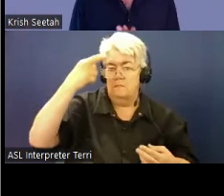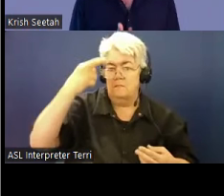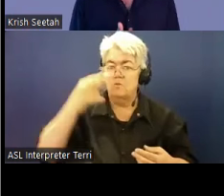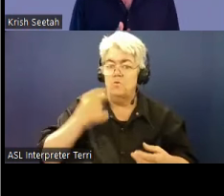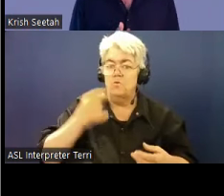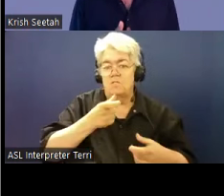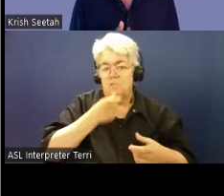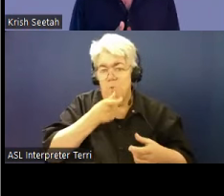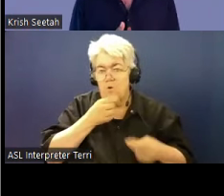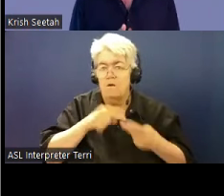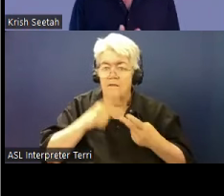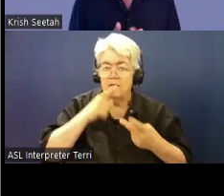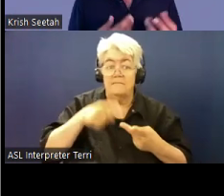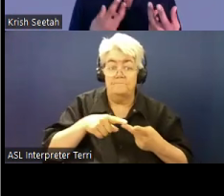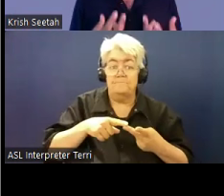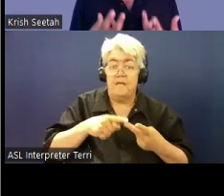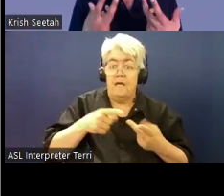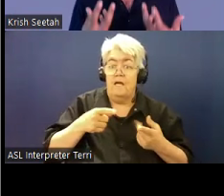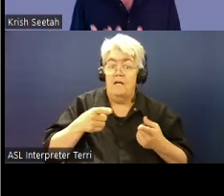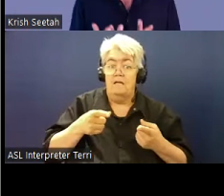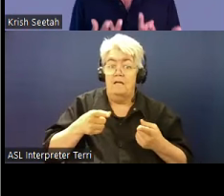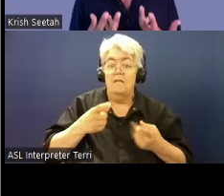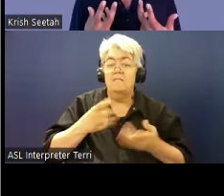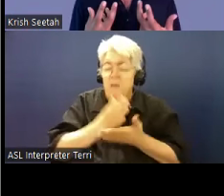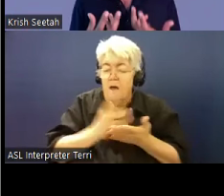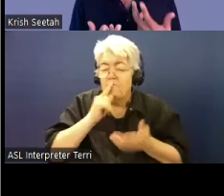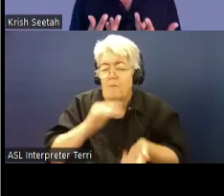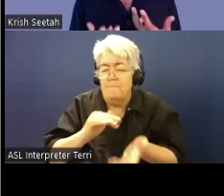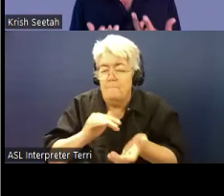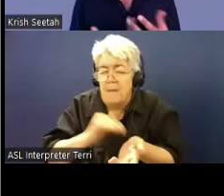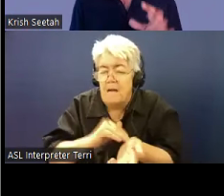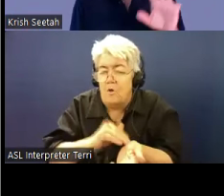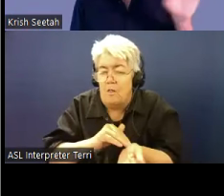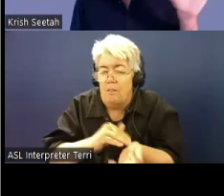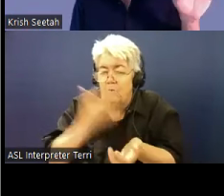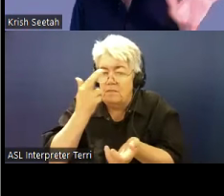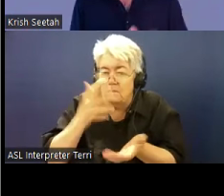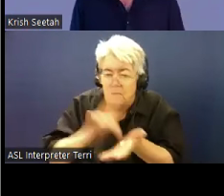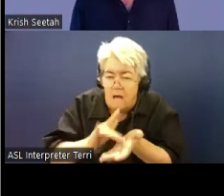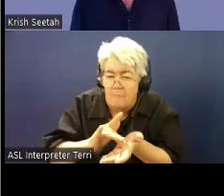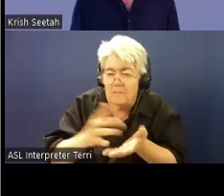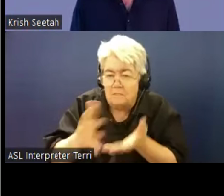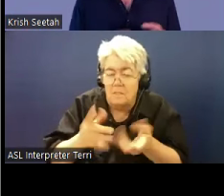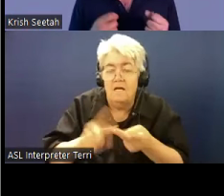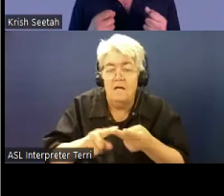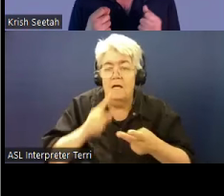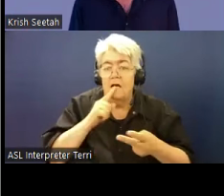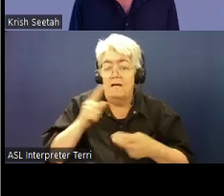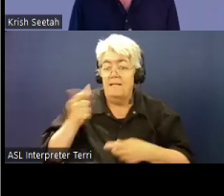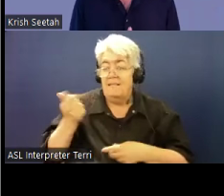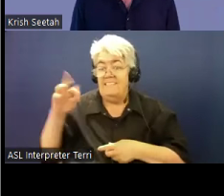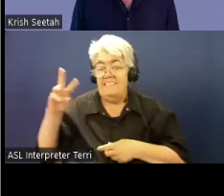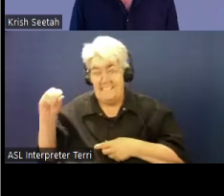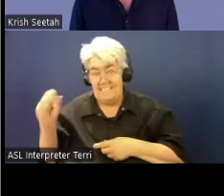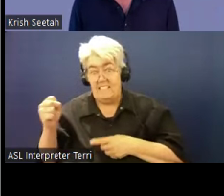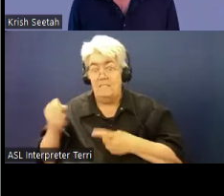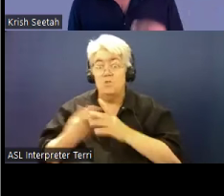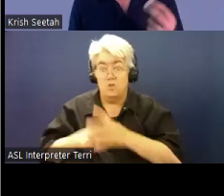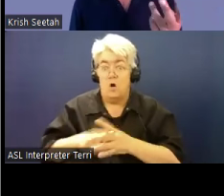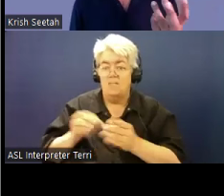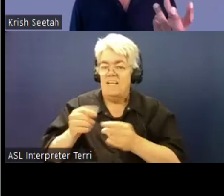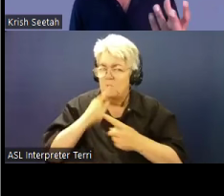of palliative strategies again. It's only been propagated from the 1960s, and again, that's been in California. It's actually quite a difficult plant to